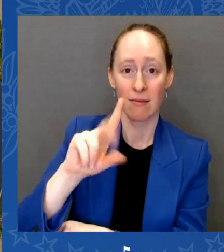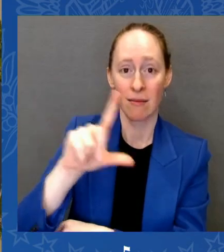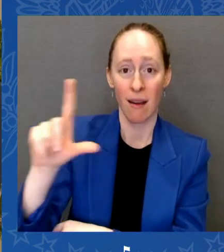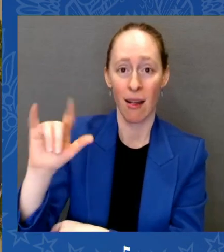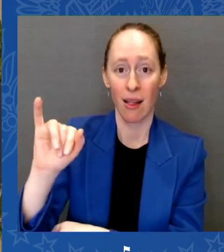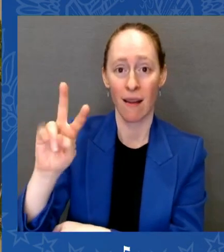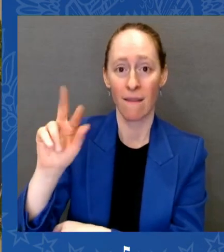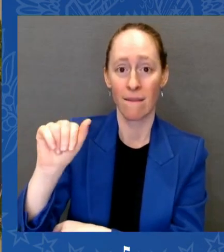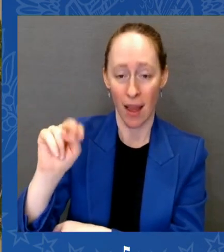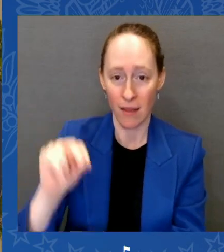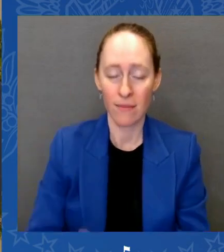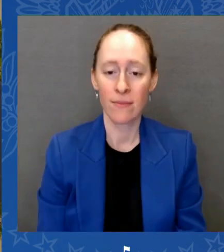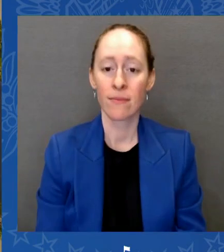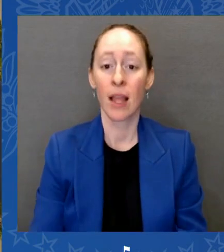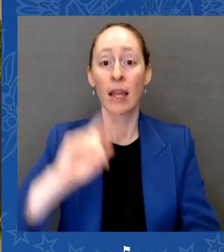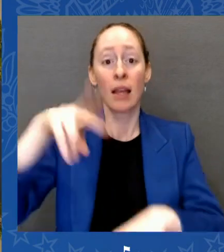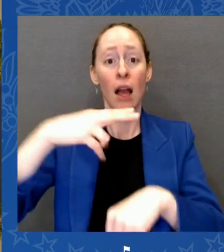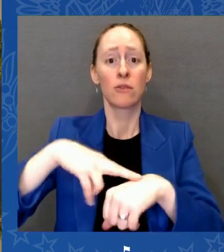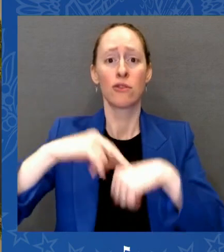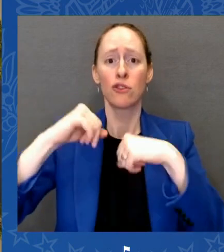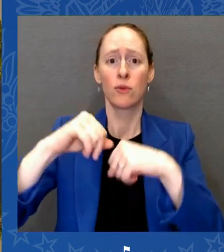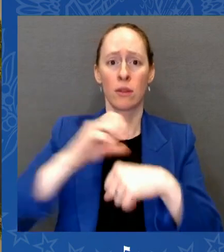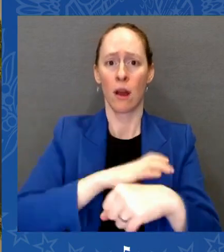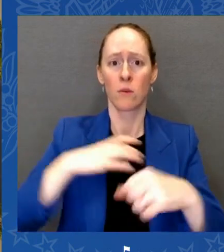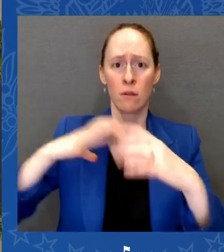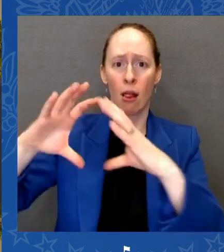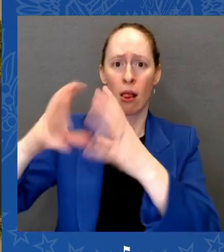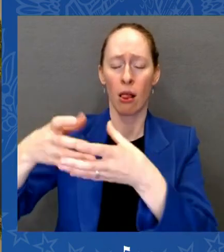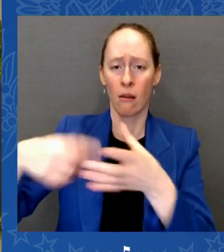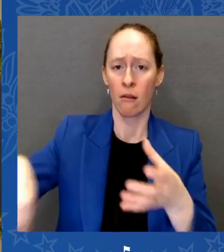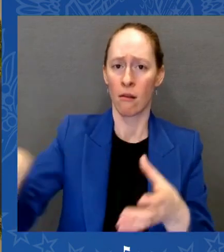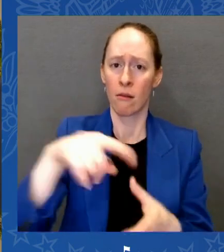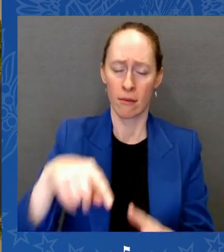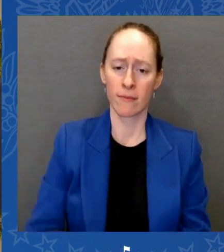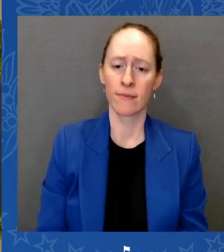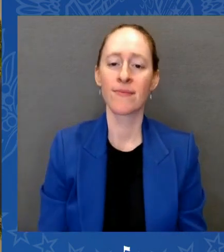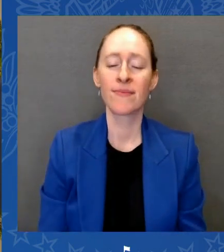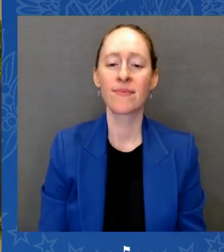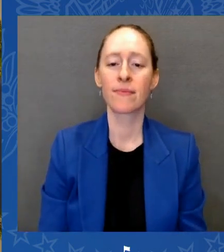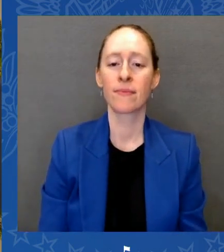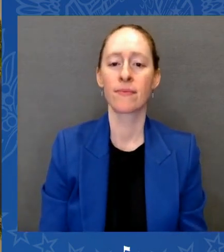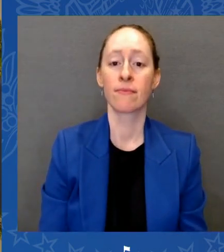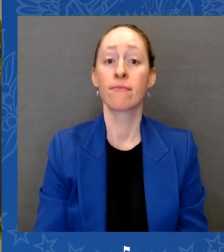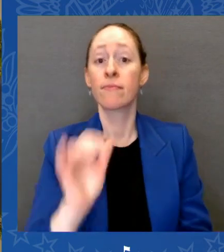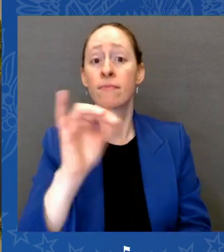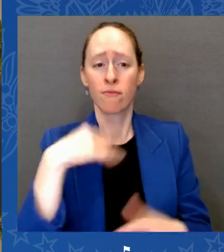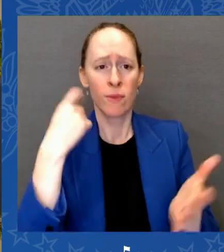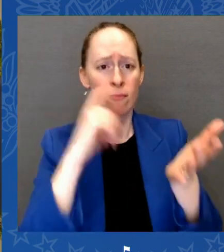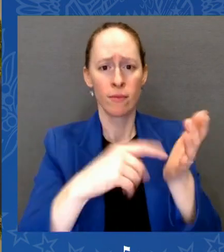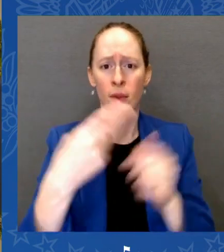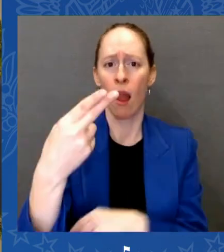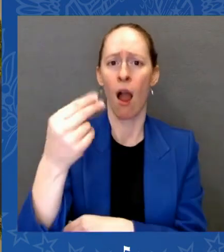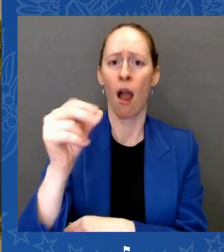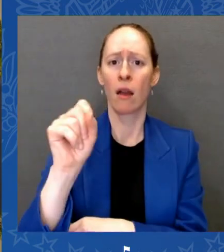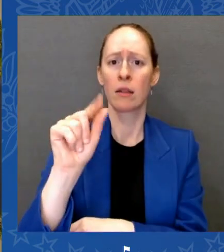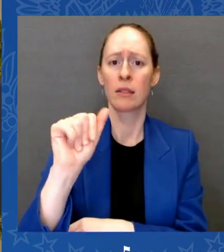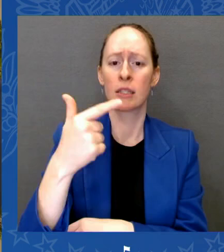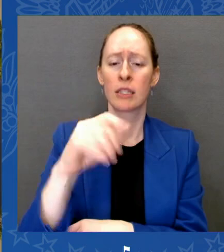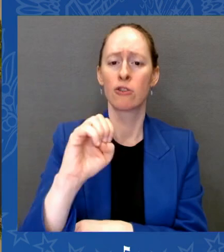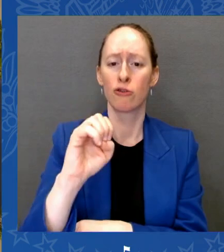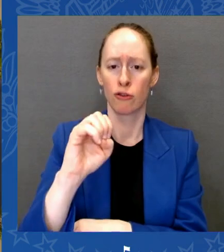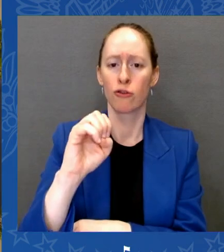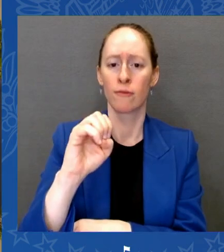and Fletcher Schoen from the Hostage Envoy's Office. A special thank you to Governor Richardson and